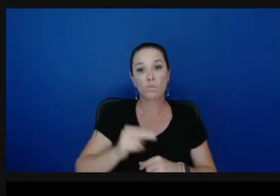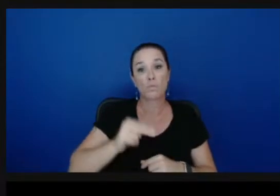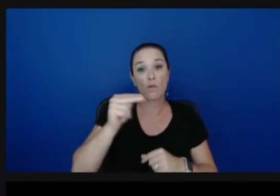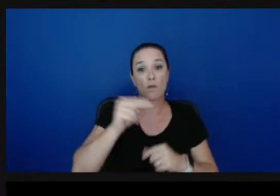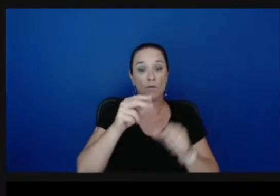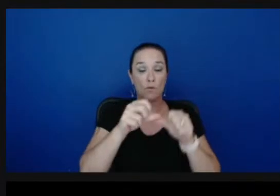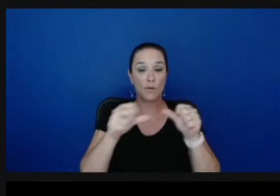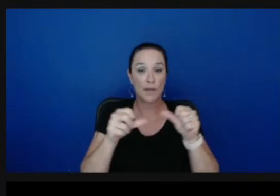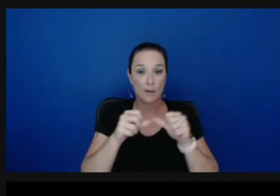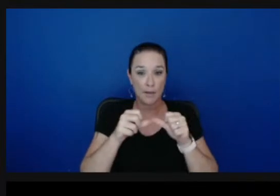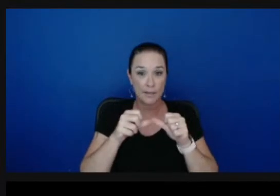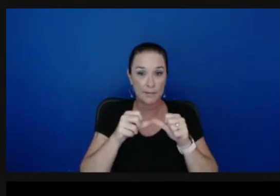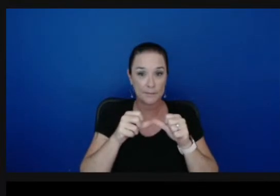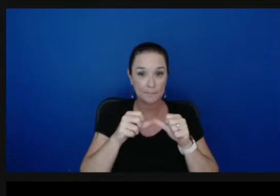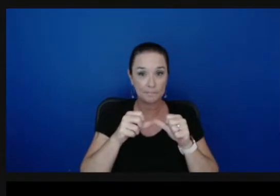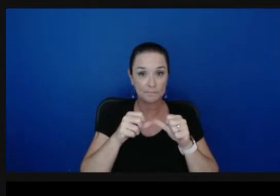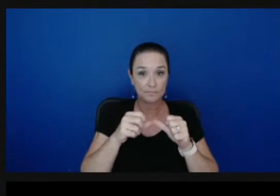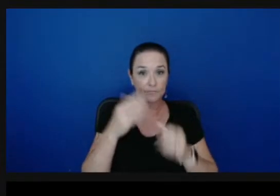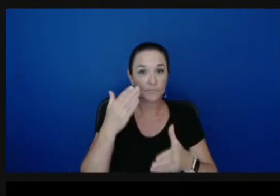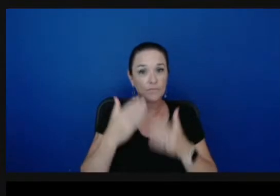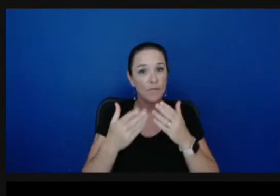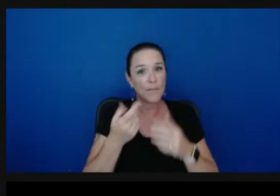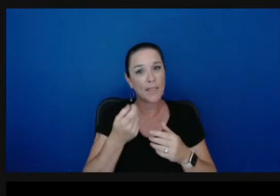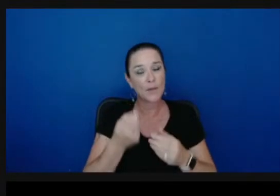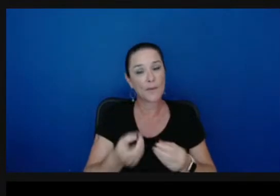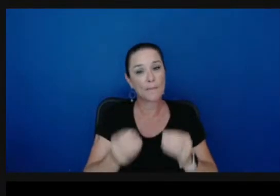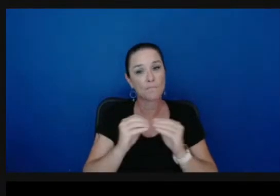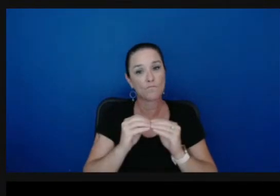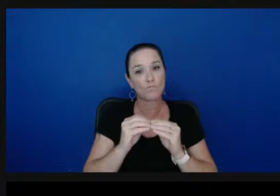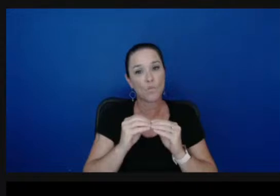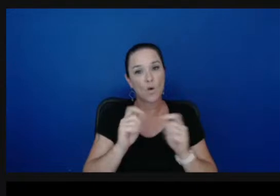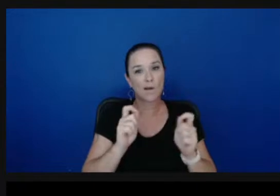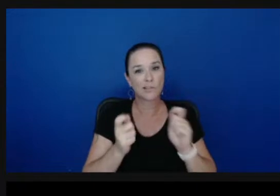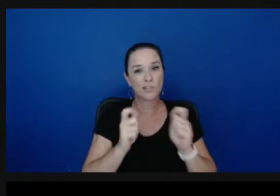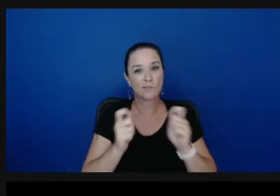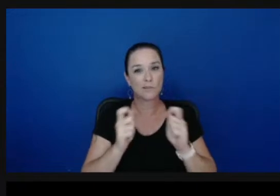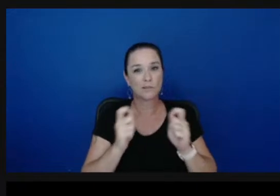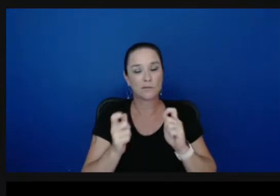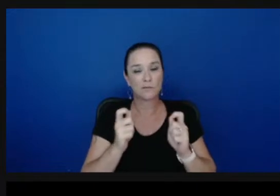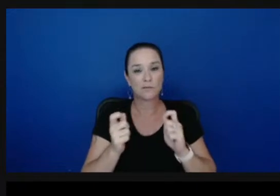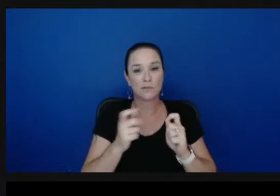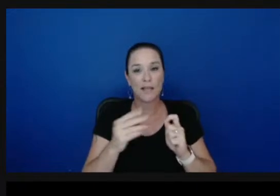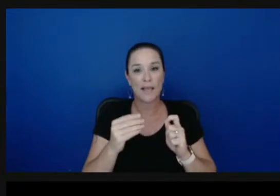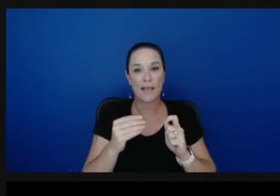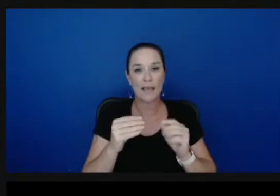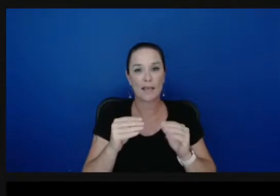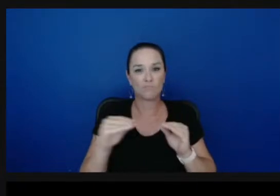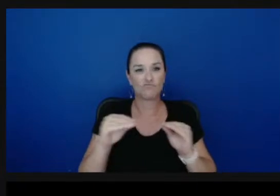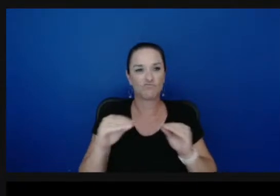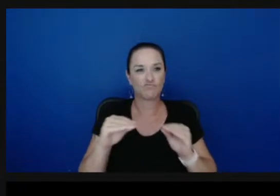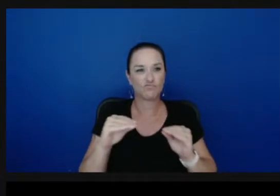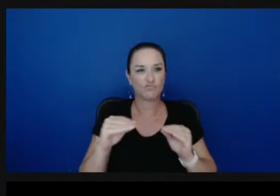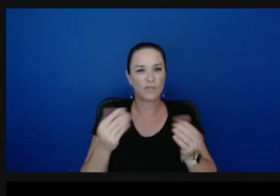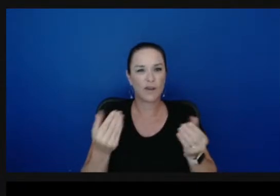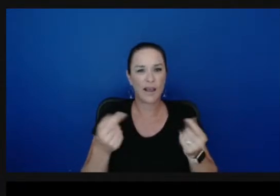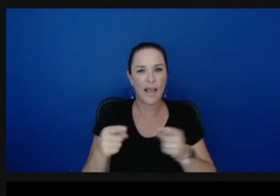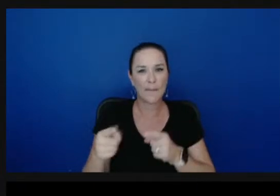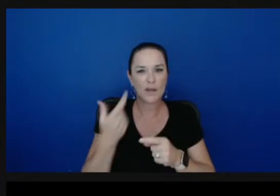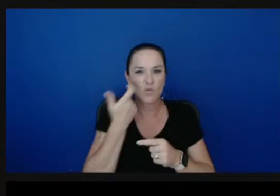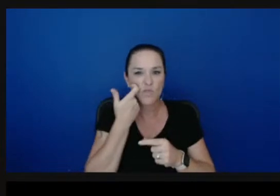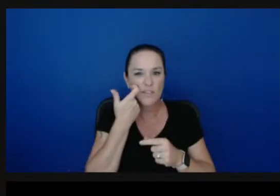top, maybe there's a little bit more wiggle and adjustment and shimmy happening here in the recent